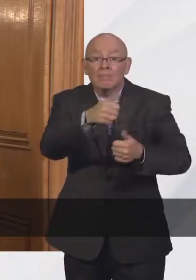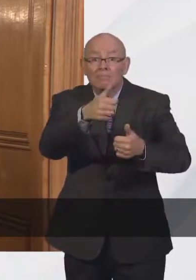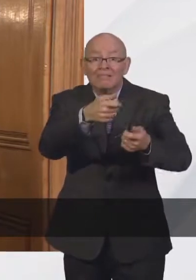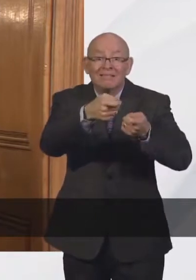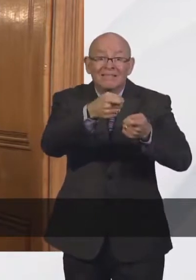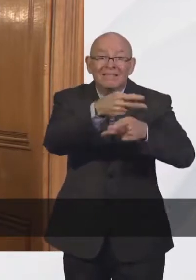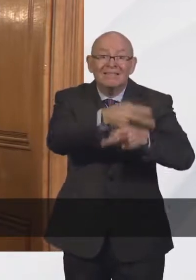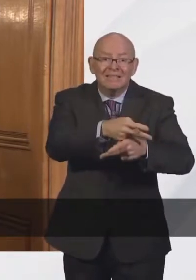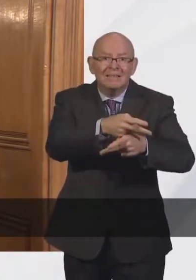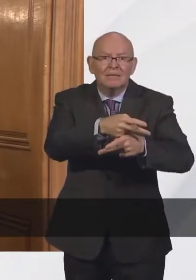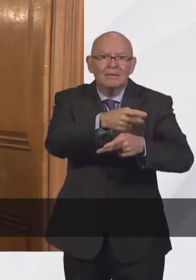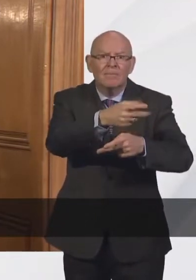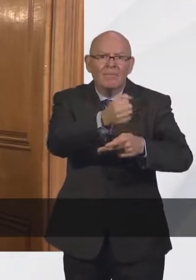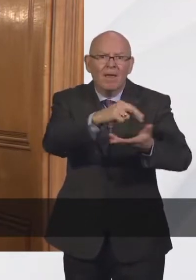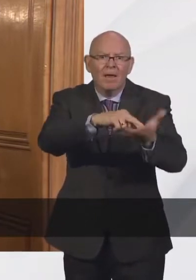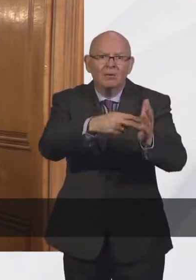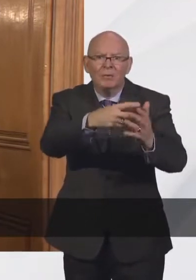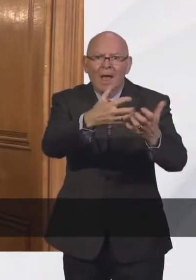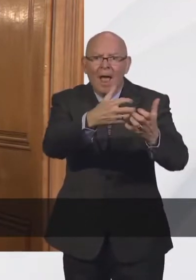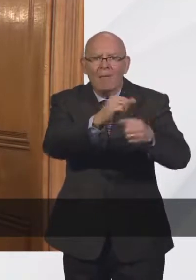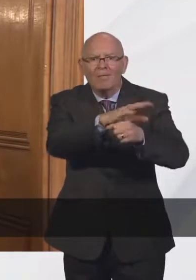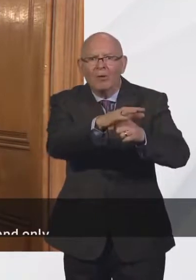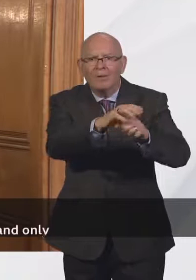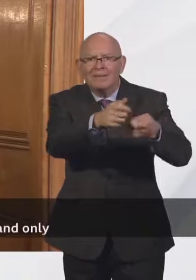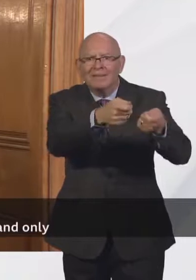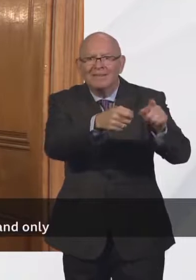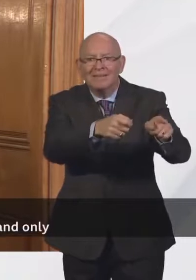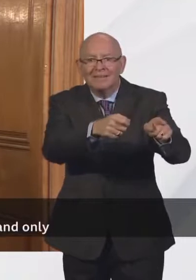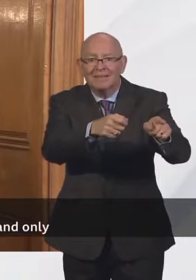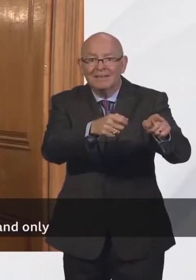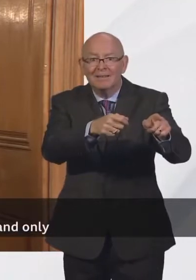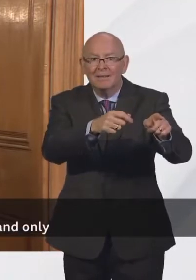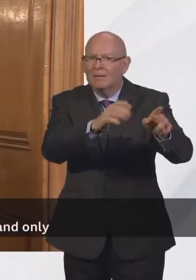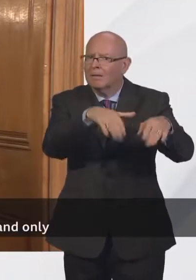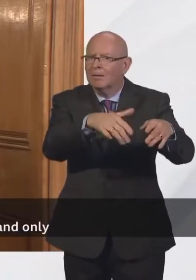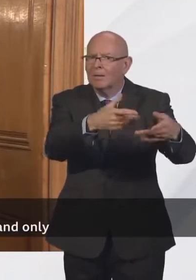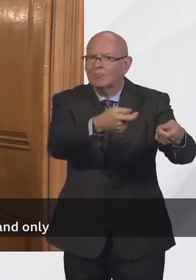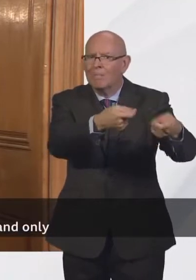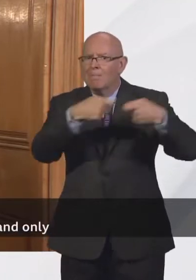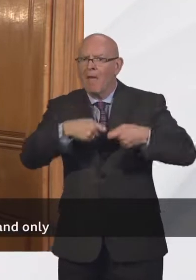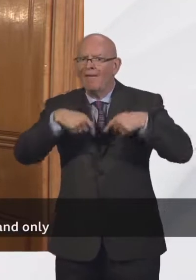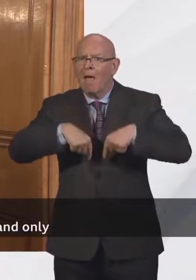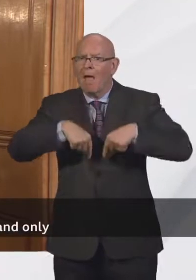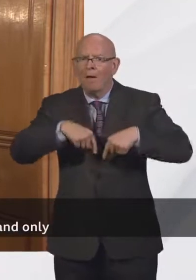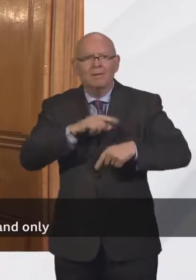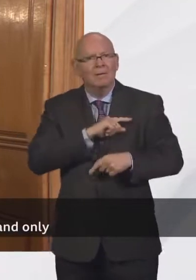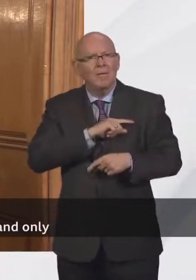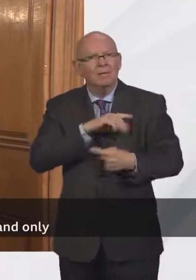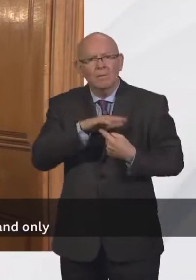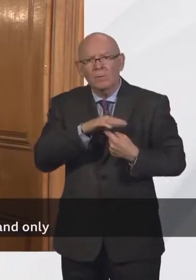But I'd also say to people, this is a fantastic country to go on holiday in. And, there should be, I wouldn't hesitate to